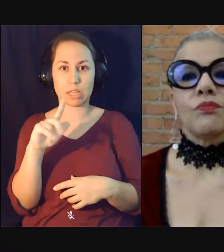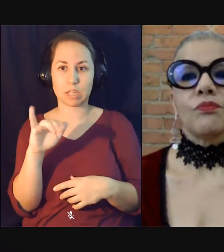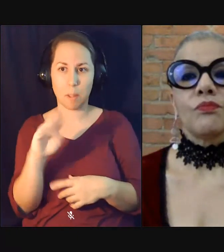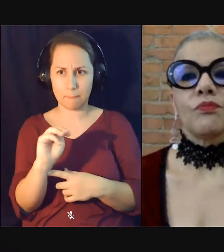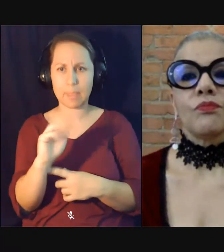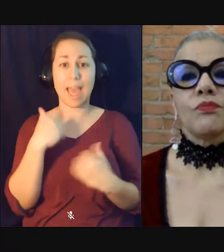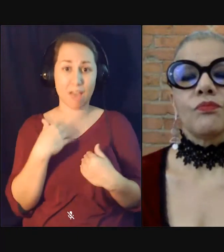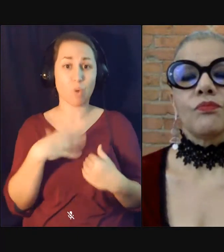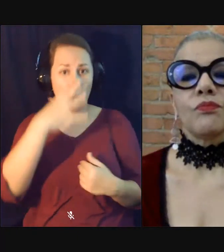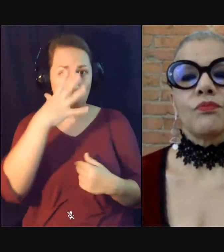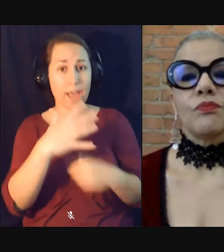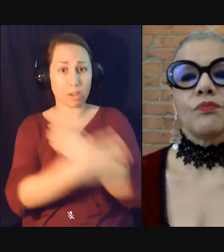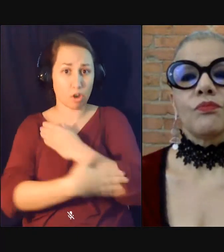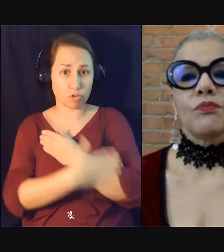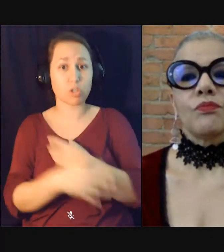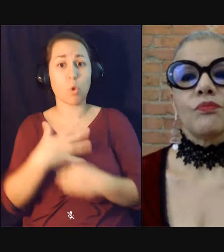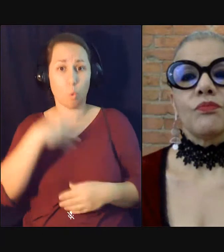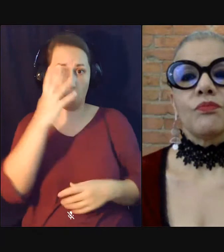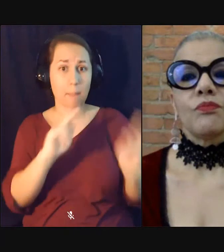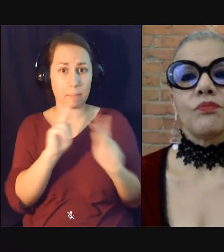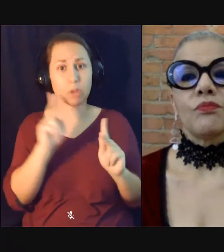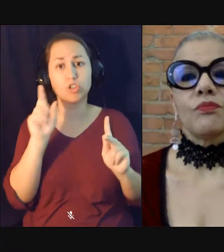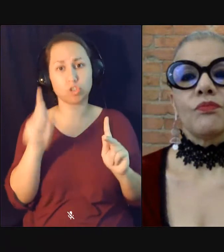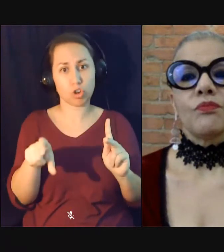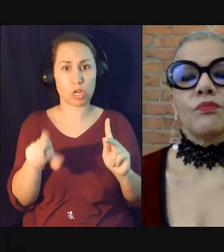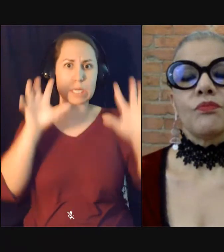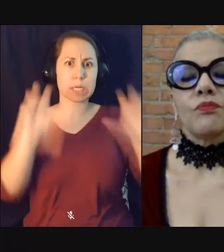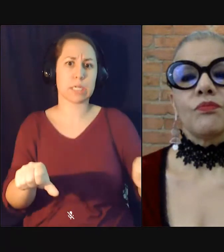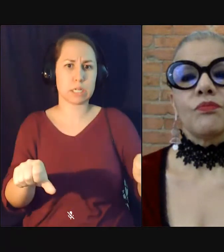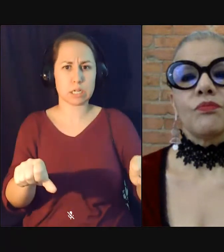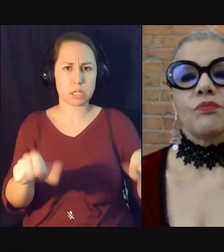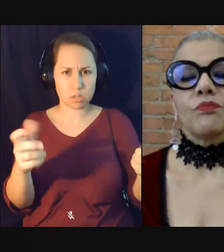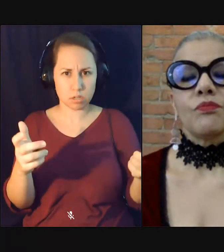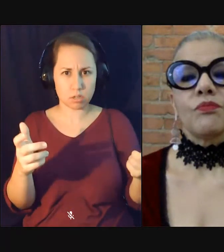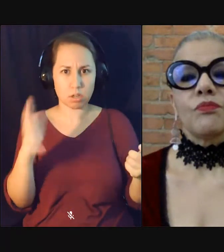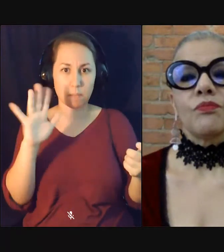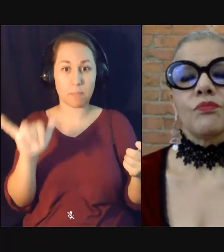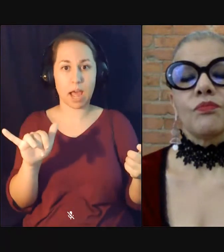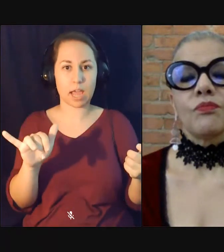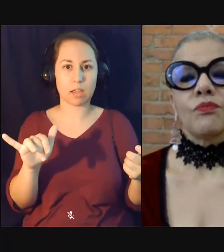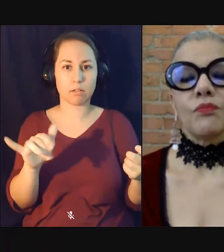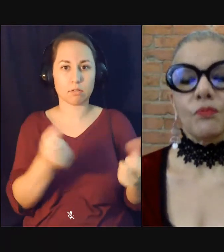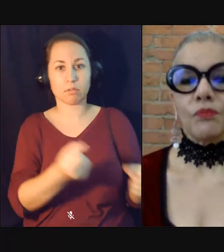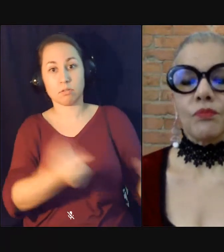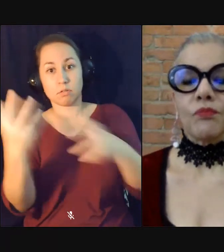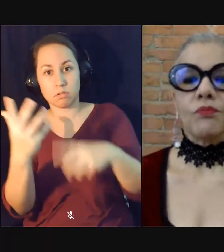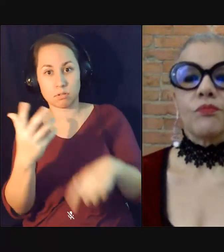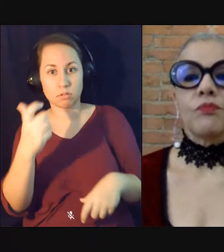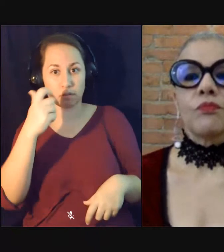countries that white people should reclaim by, ethnic cleansing,